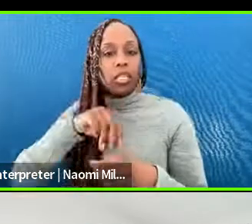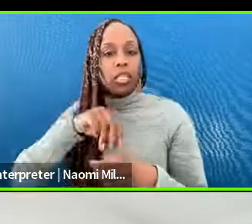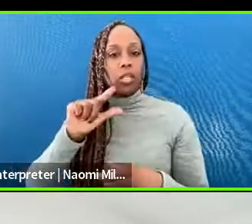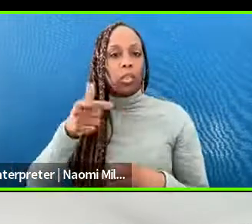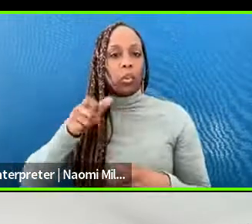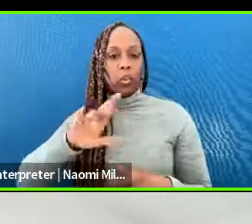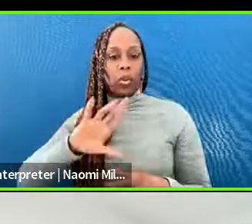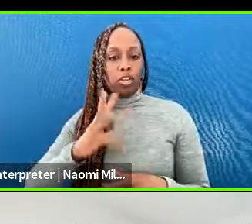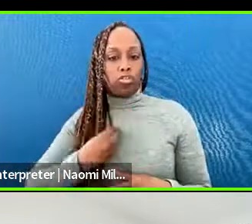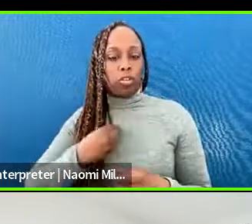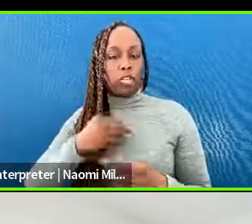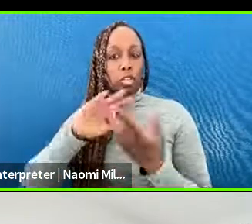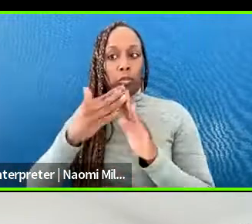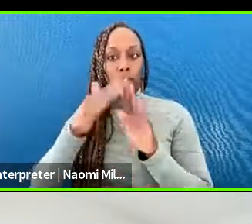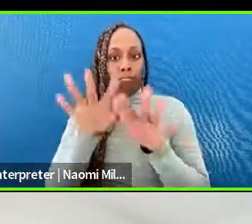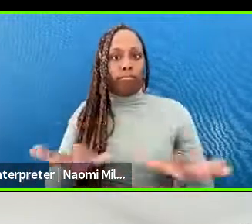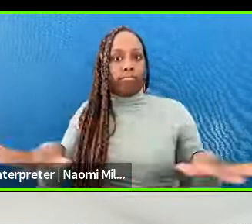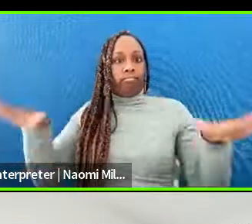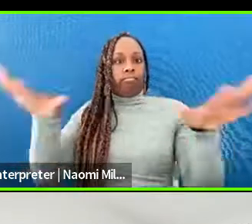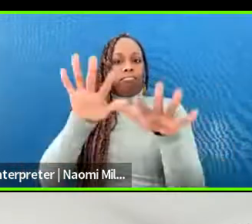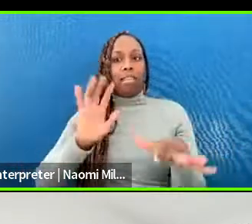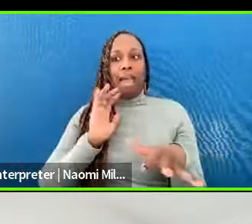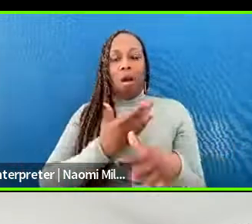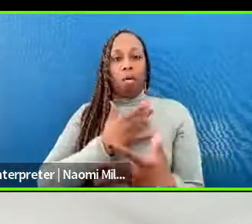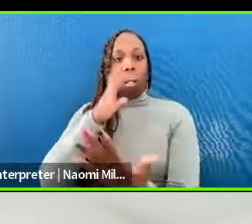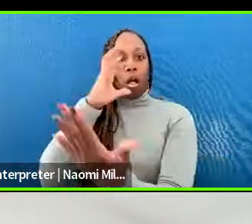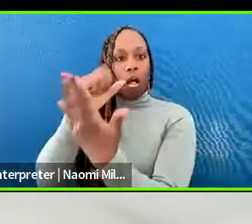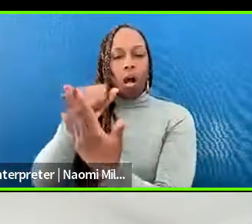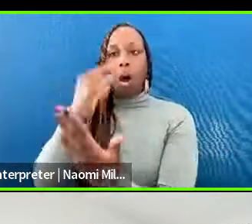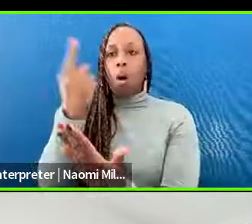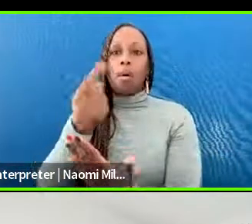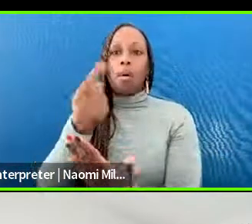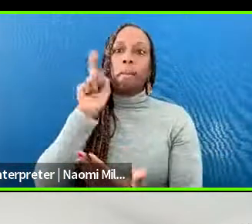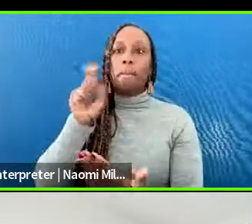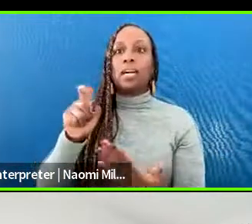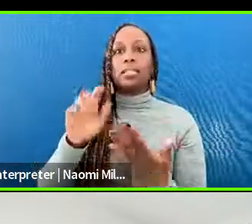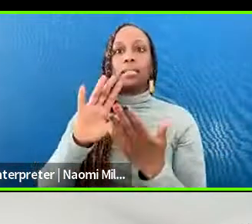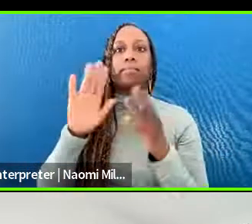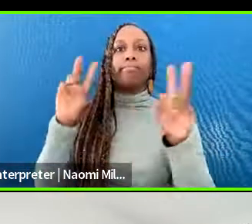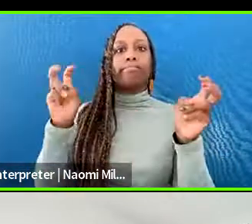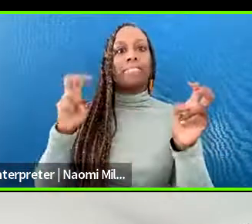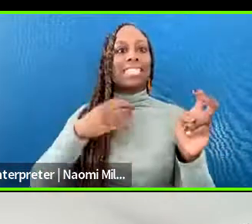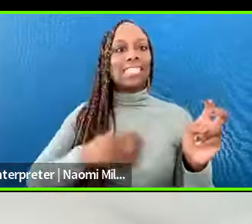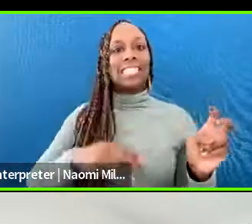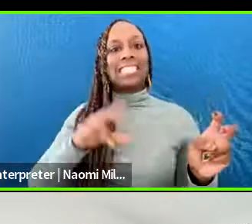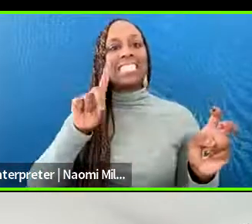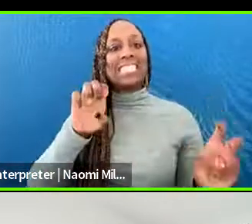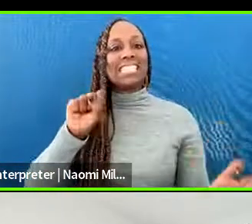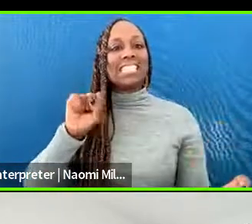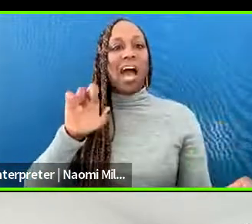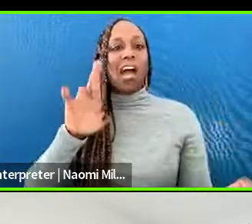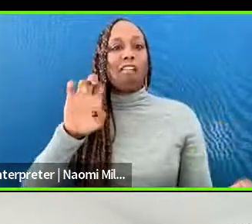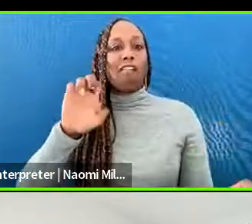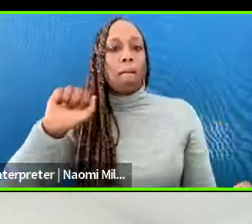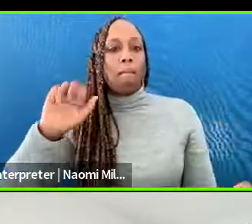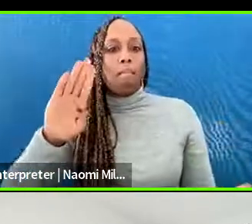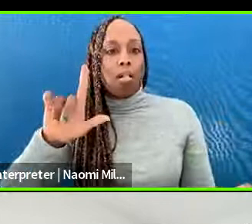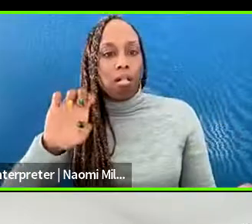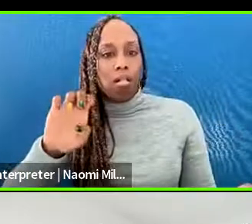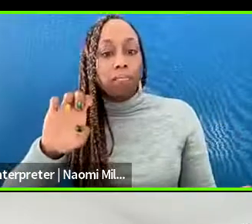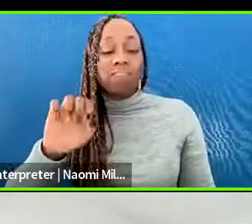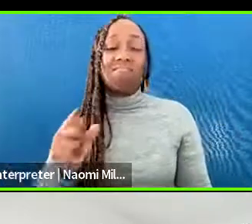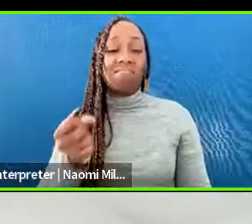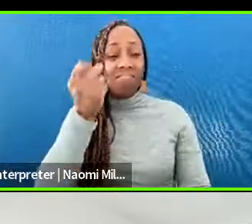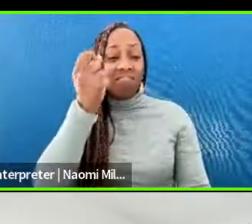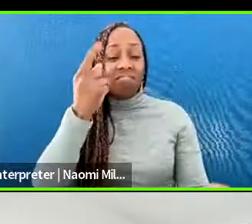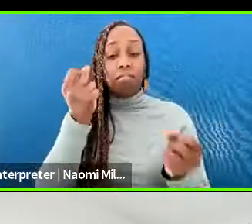at large, our obsession with always needing to be desirable, and that a lot of those spaces, quite